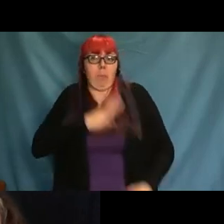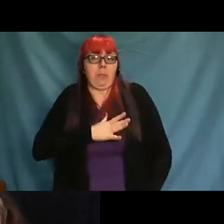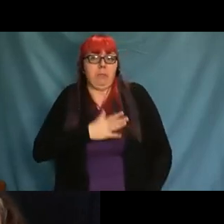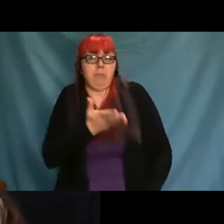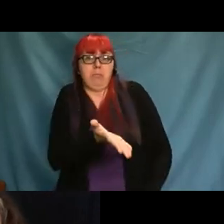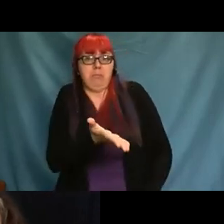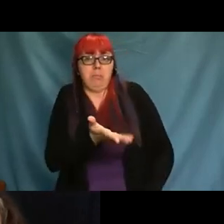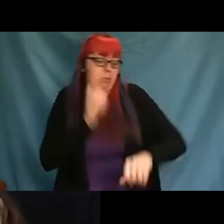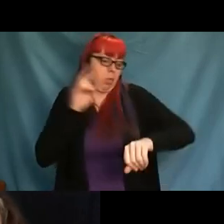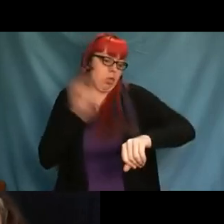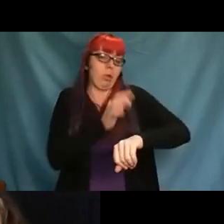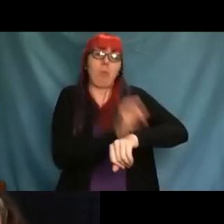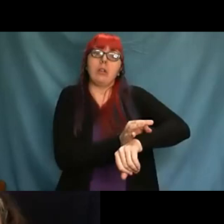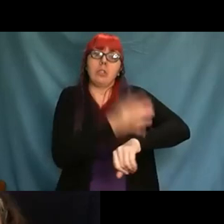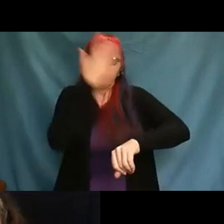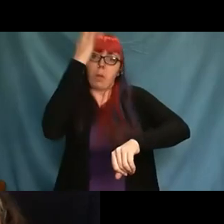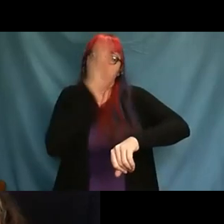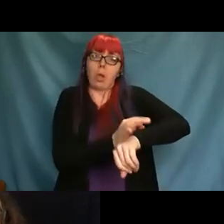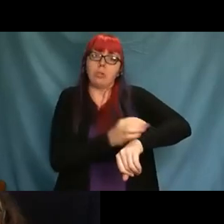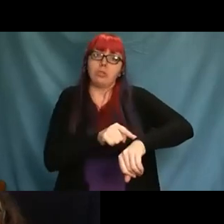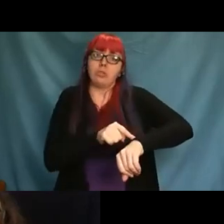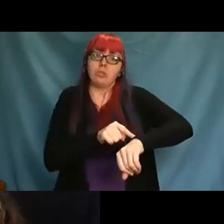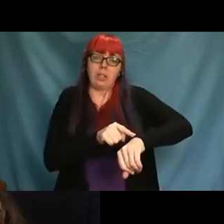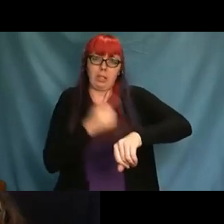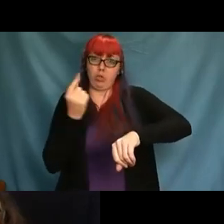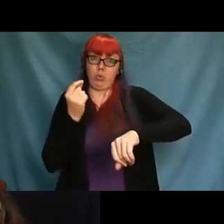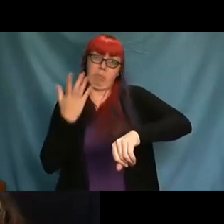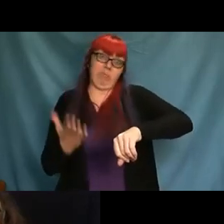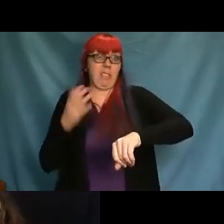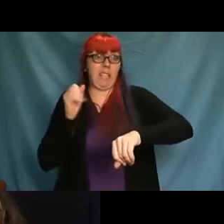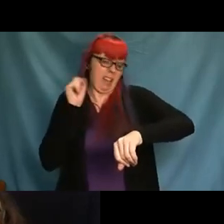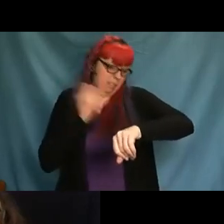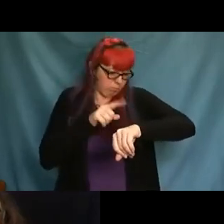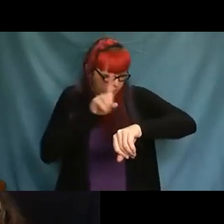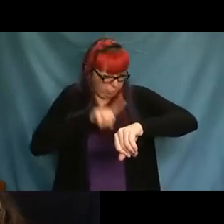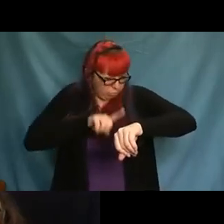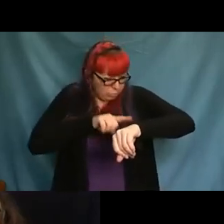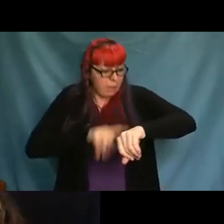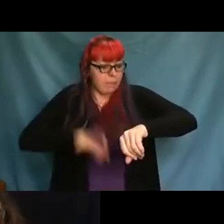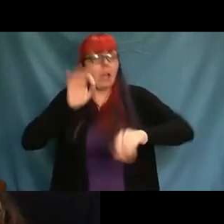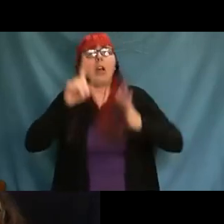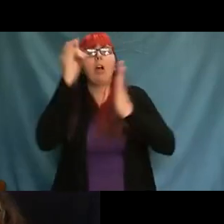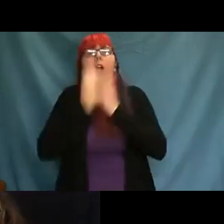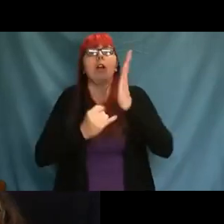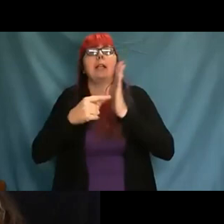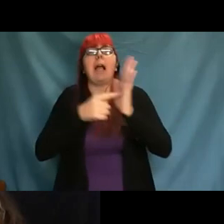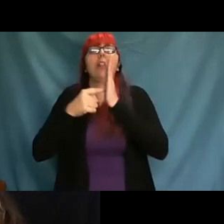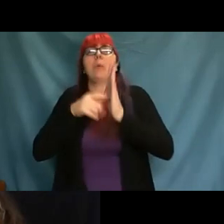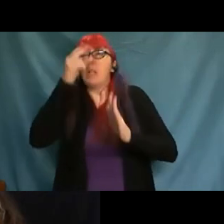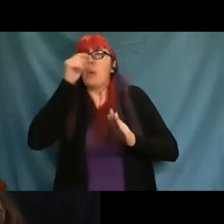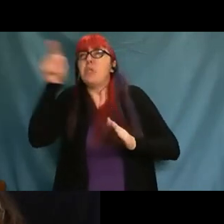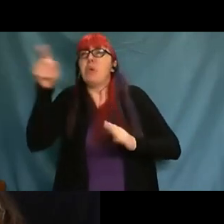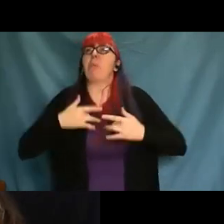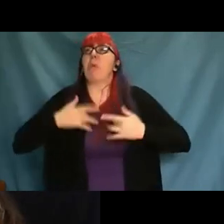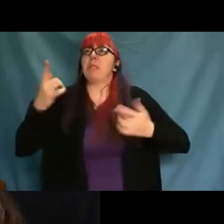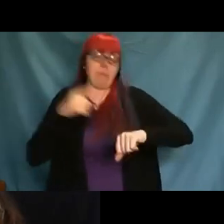what's the art show in the gallery she just passed, or getting information on an event coming up that night. Sorry, just to interrupt you, Barb, I don't know,